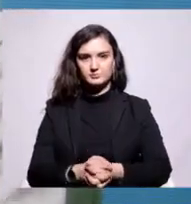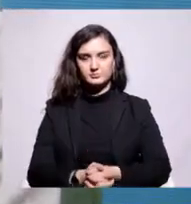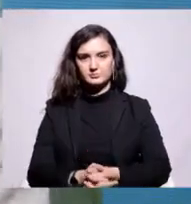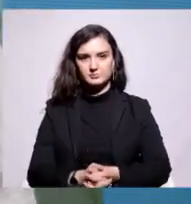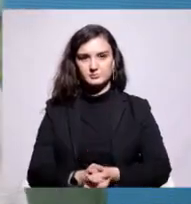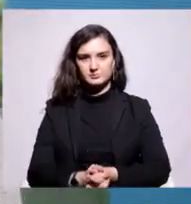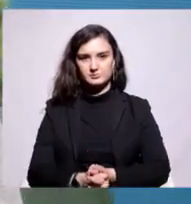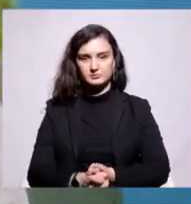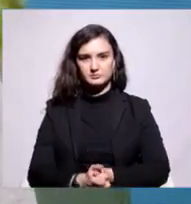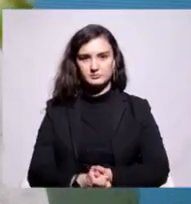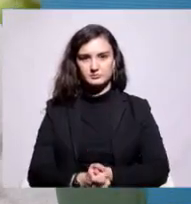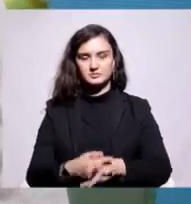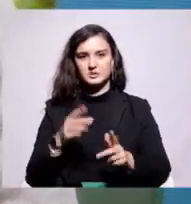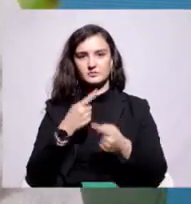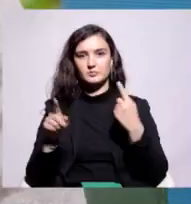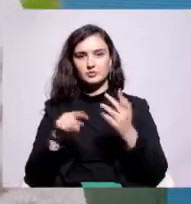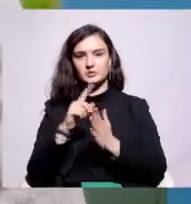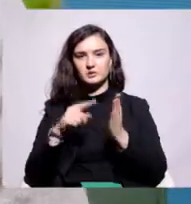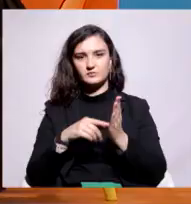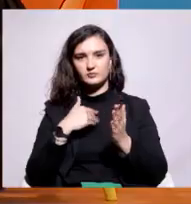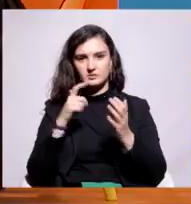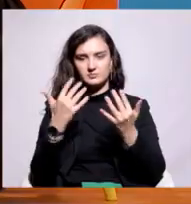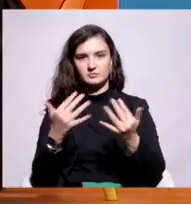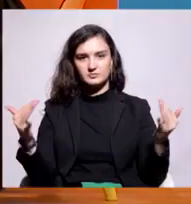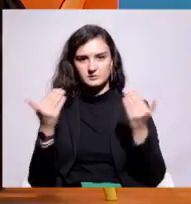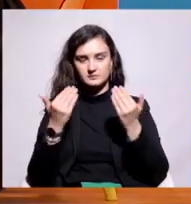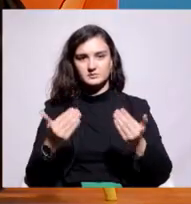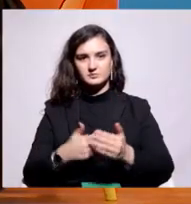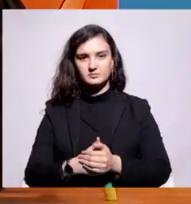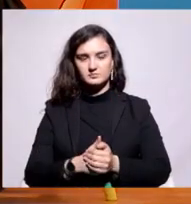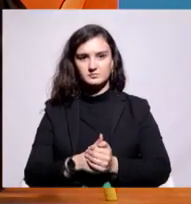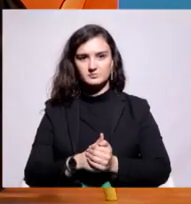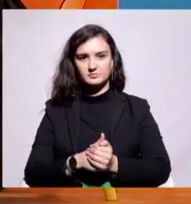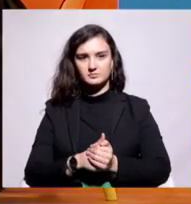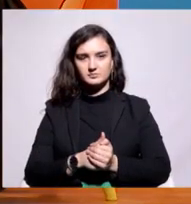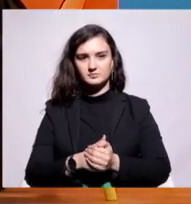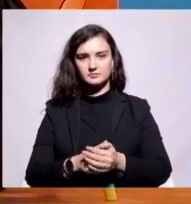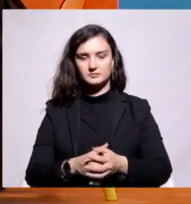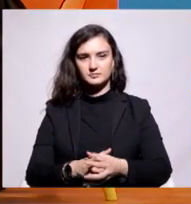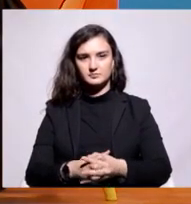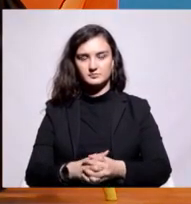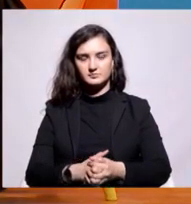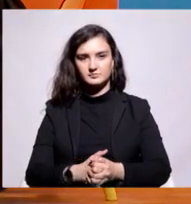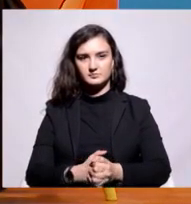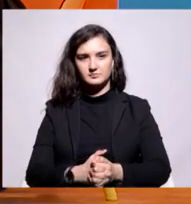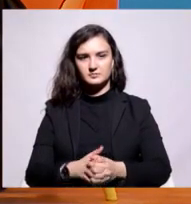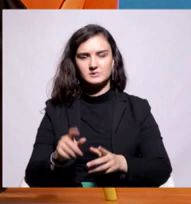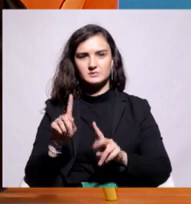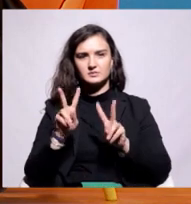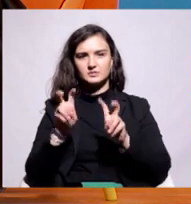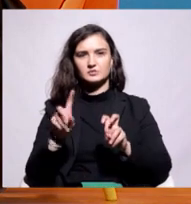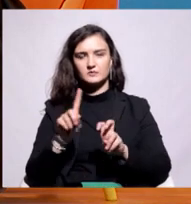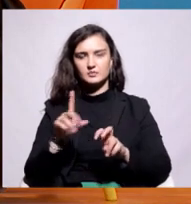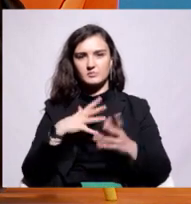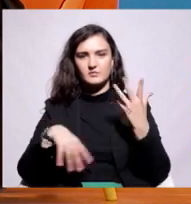good. I think it's time for another question of our audience. And based on this, what does it mean